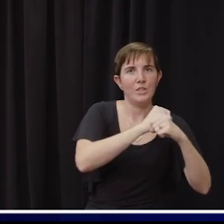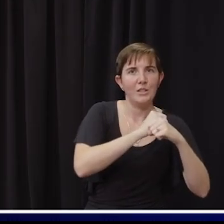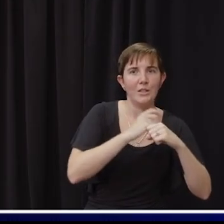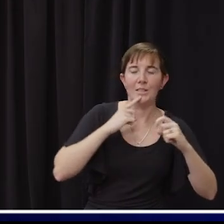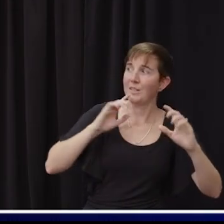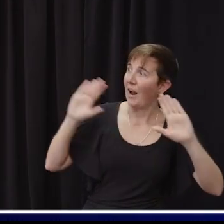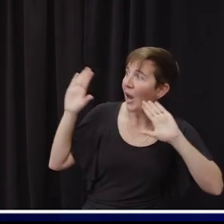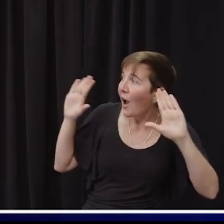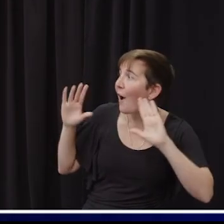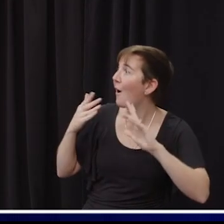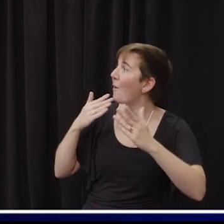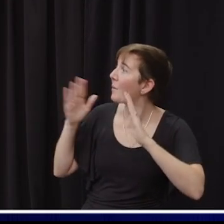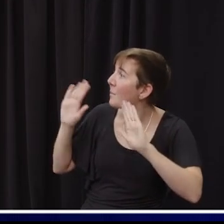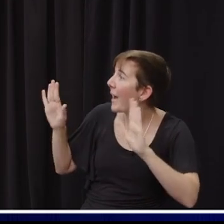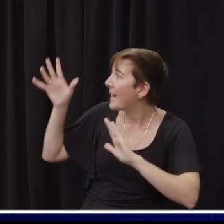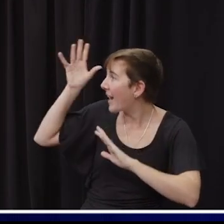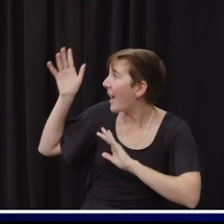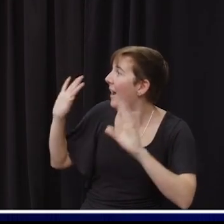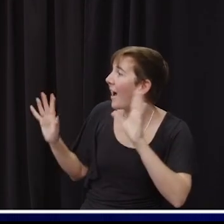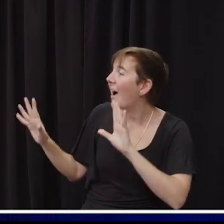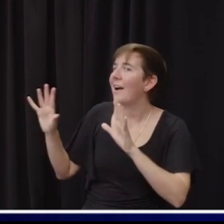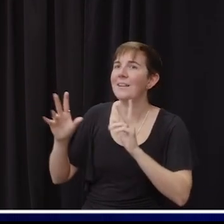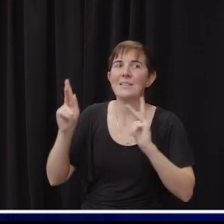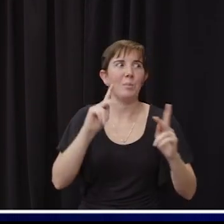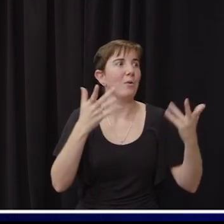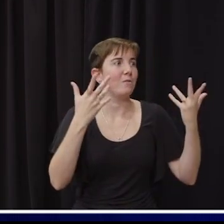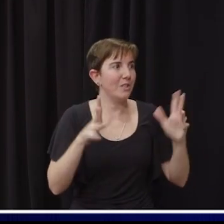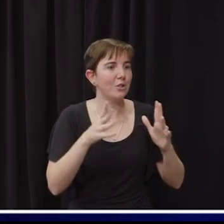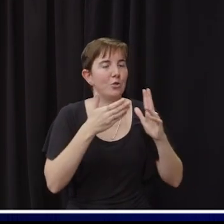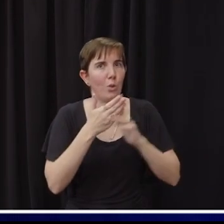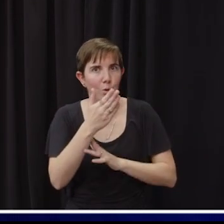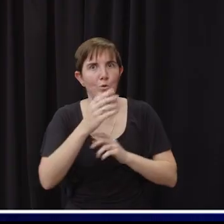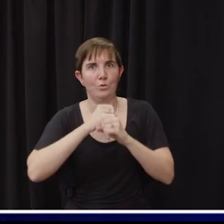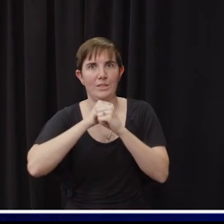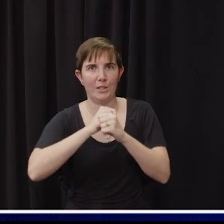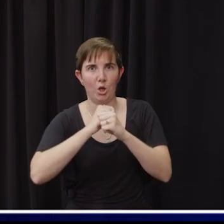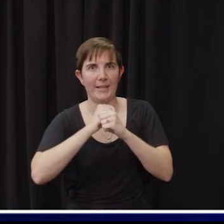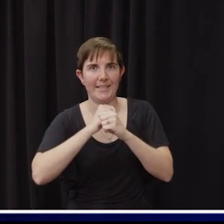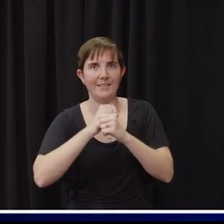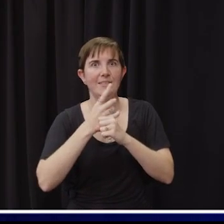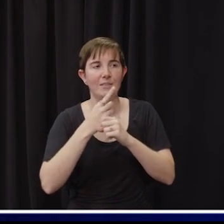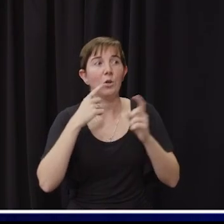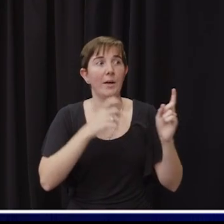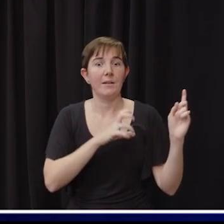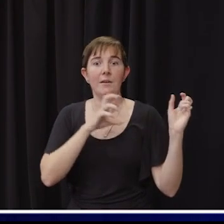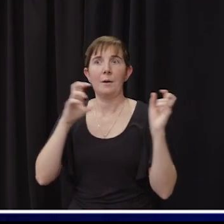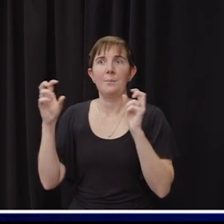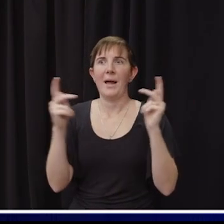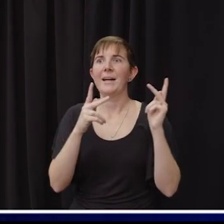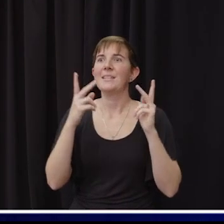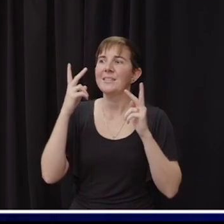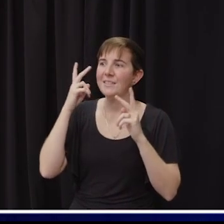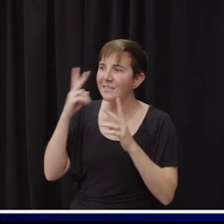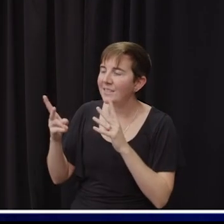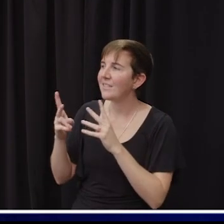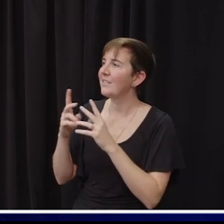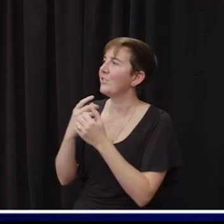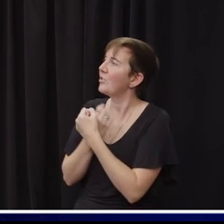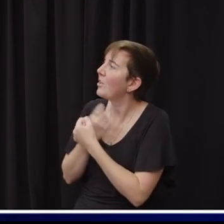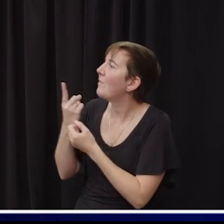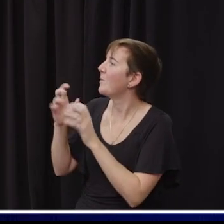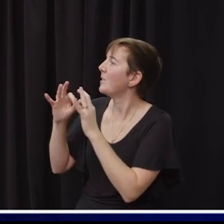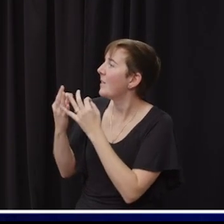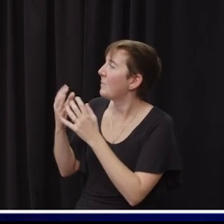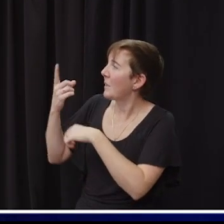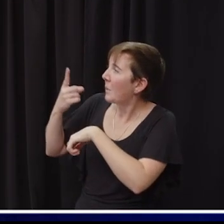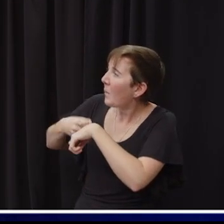their family goodbye, and the people that have already gone through security. So being able to come back and seeing your loved ones one more, you know, before